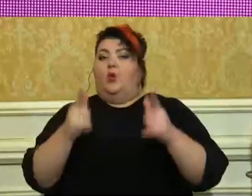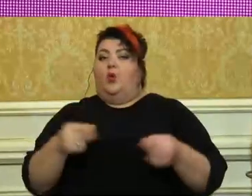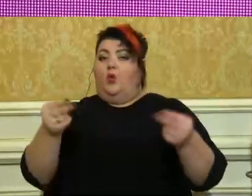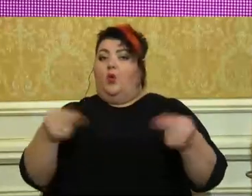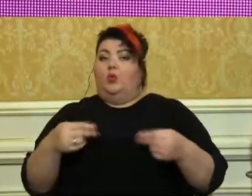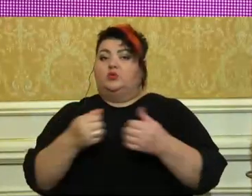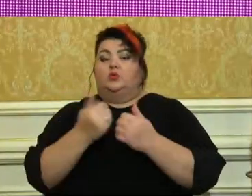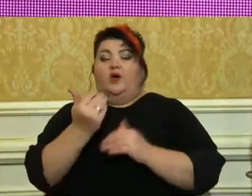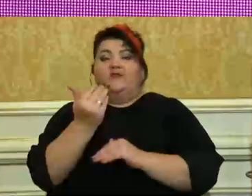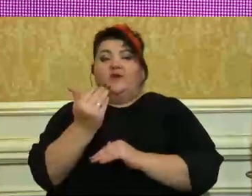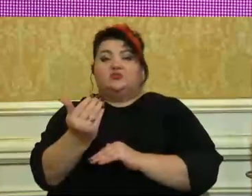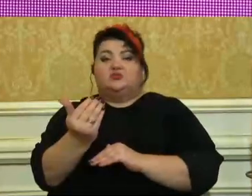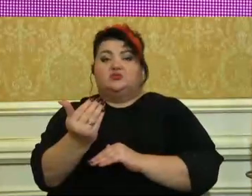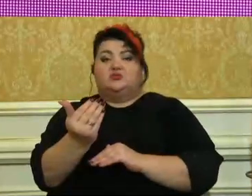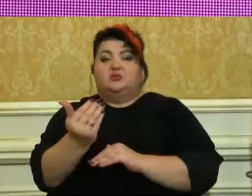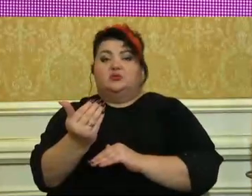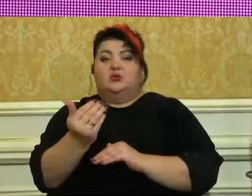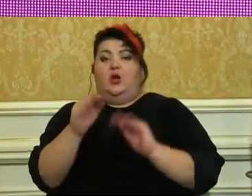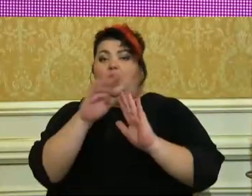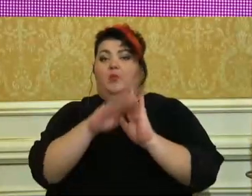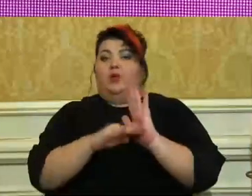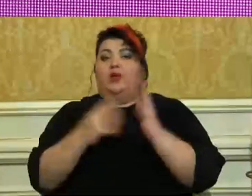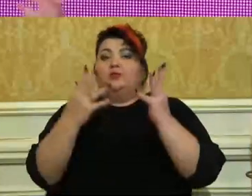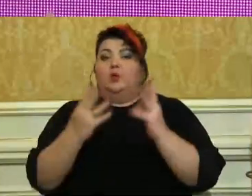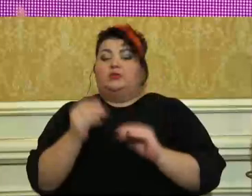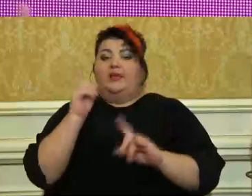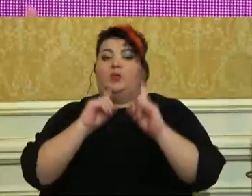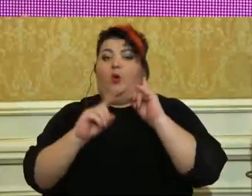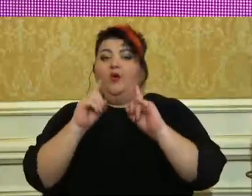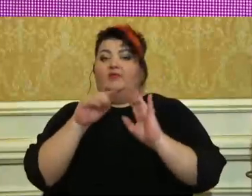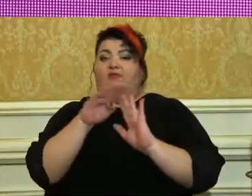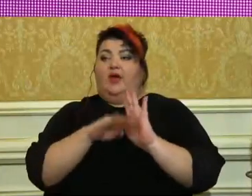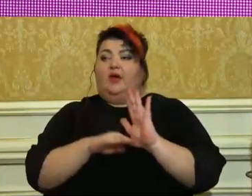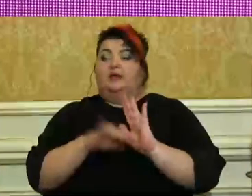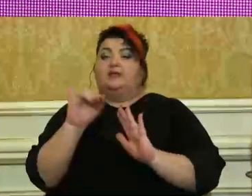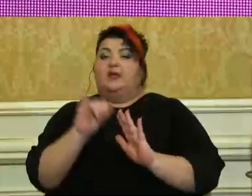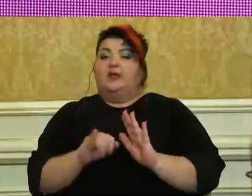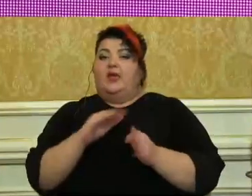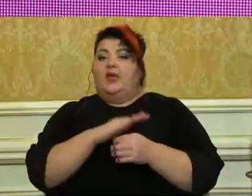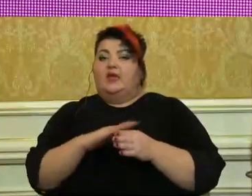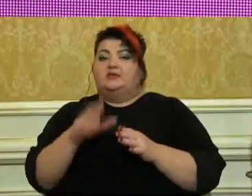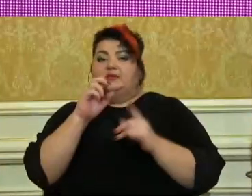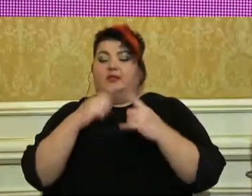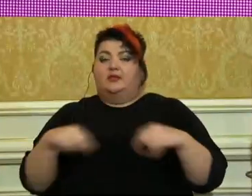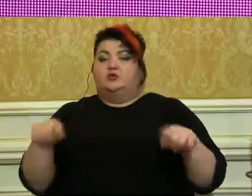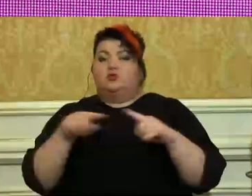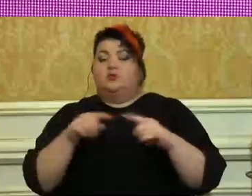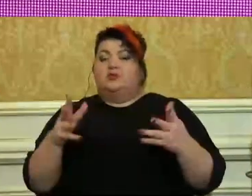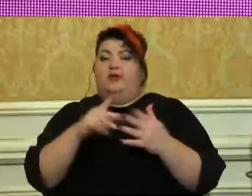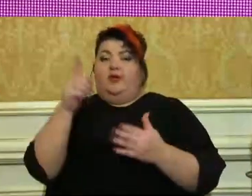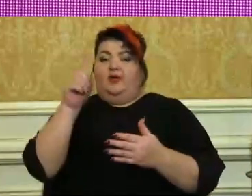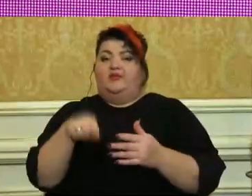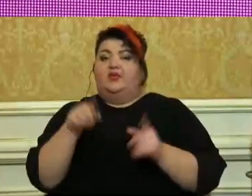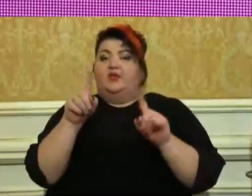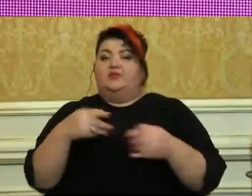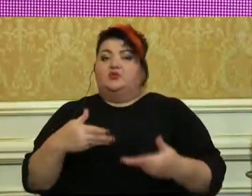be elected in one of the countries where there is really an entire society that believes that gender equality,